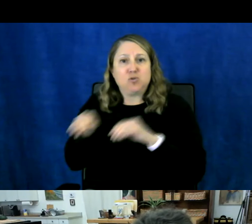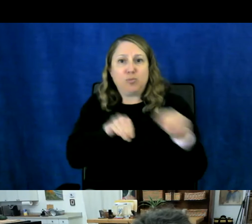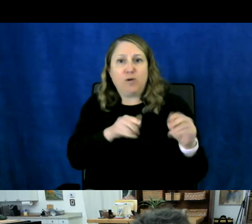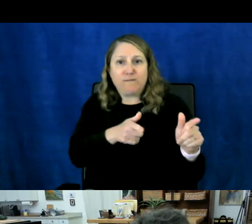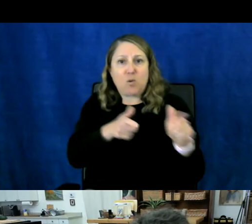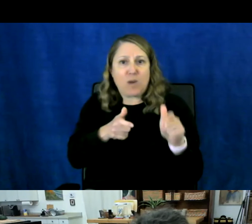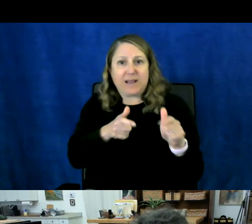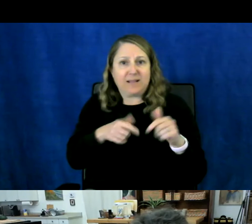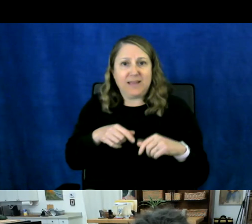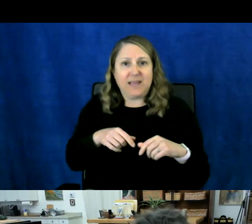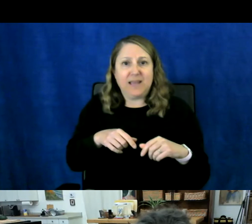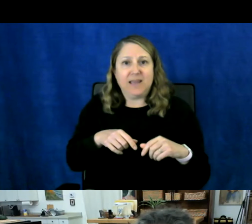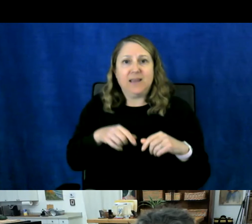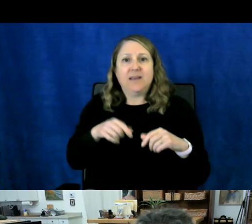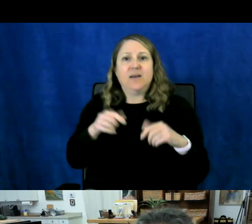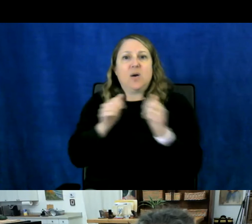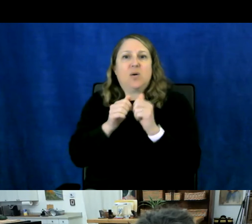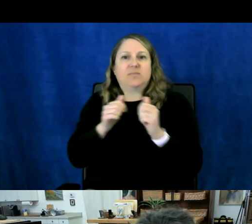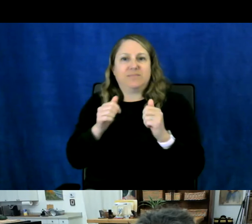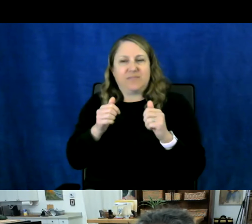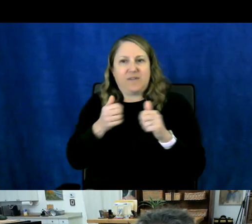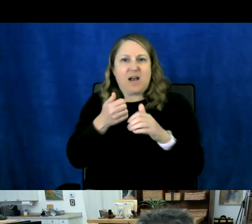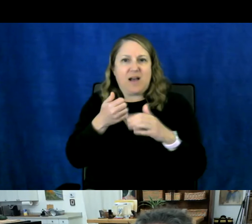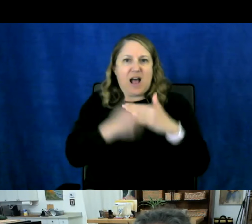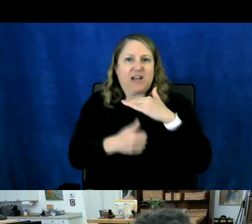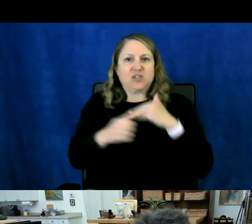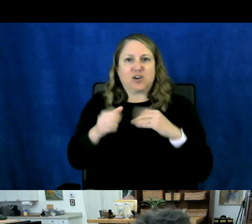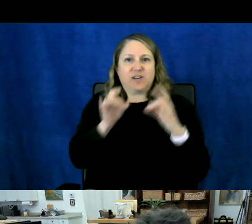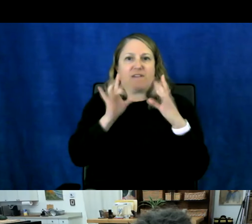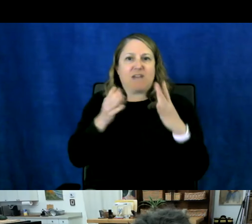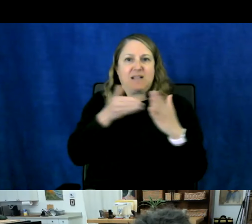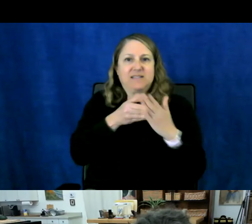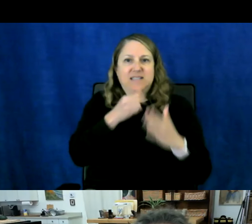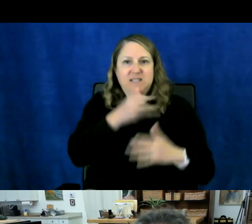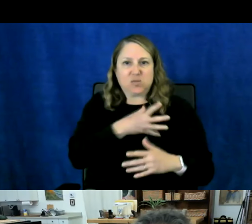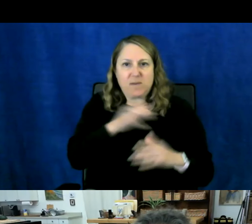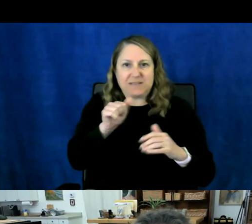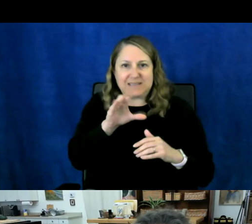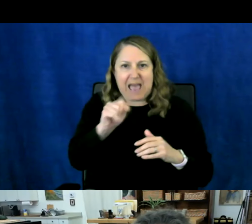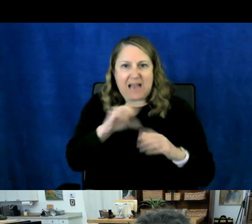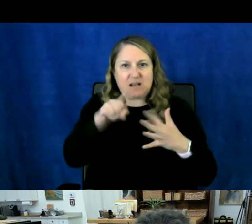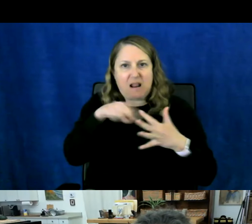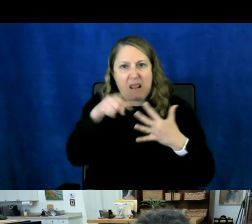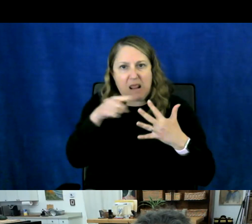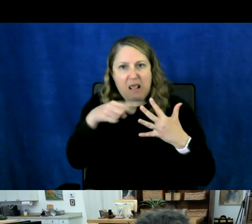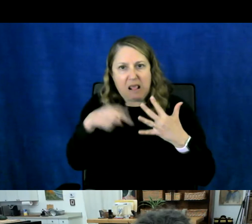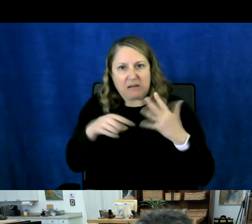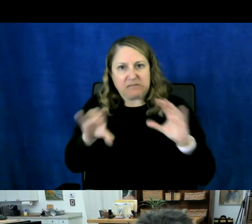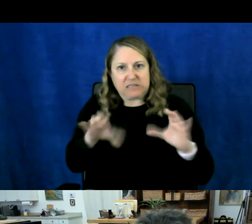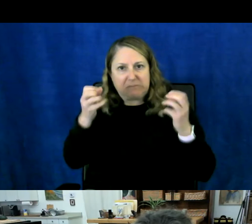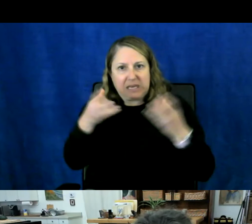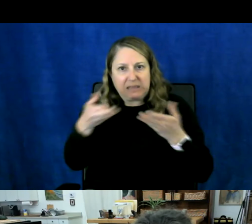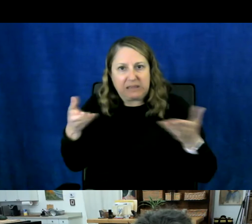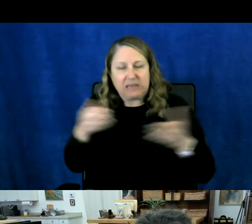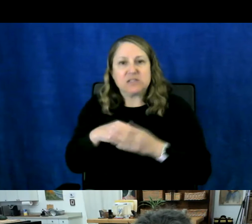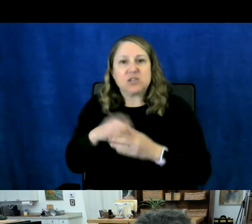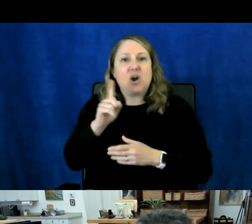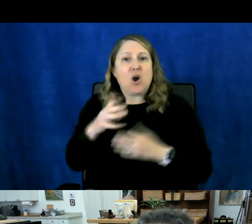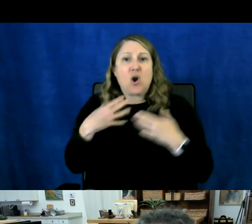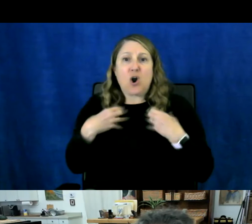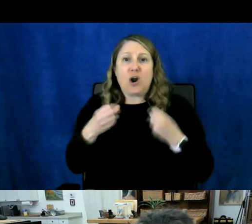the Violence Against Women's Act. We filed police reports. We did all of this kind of stuff. And her health and safety was at